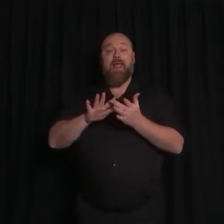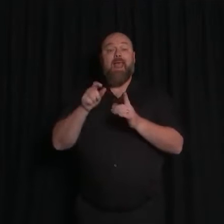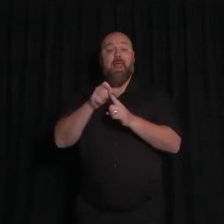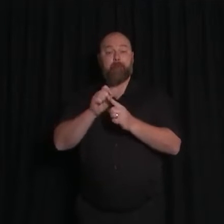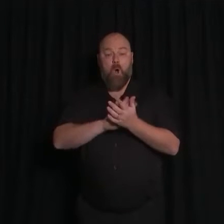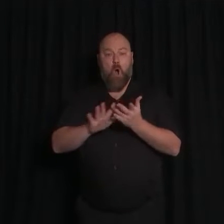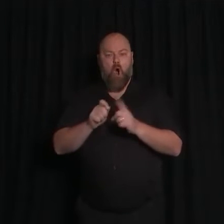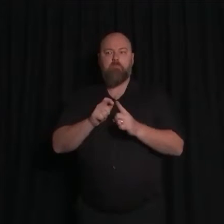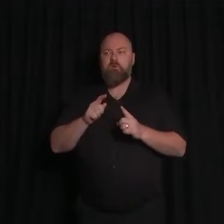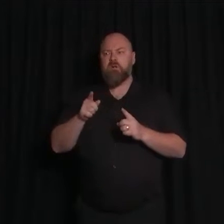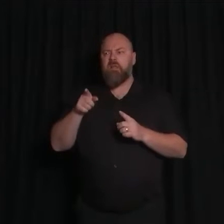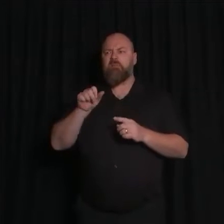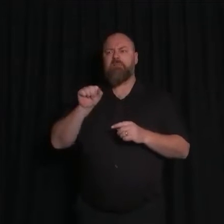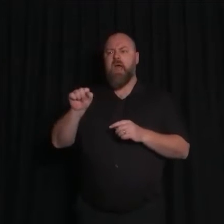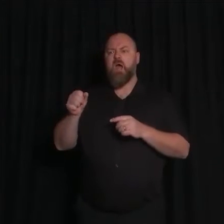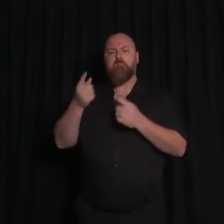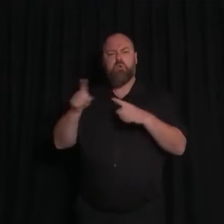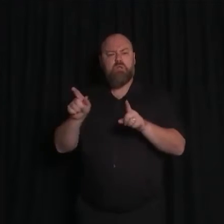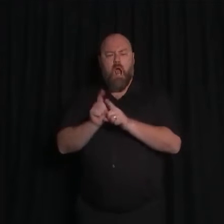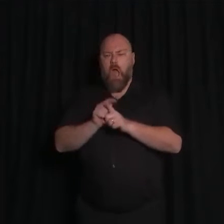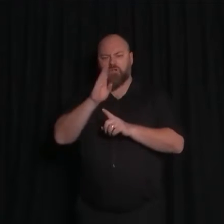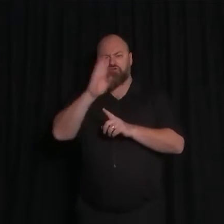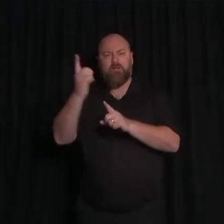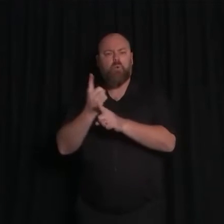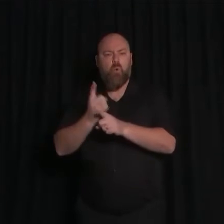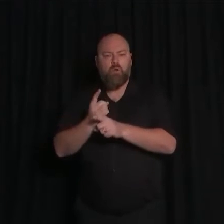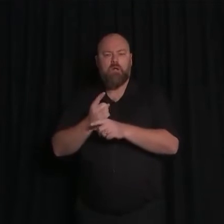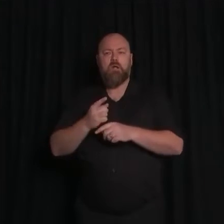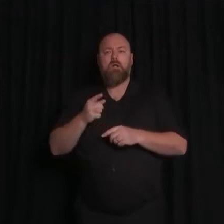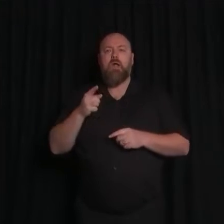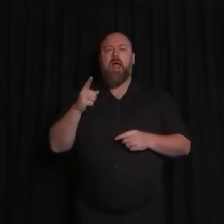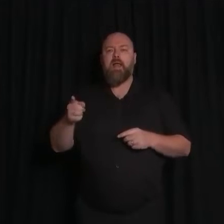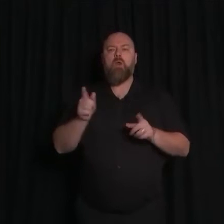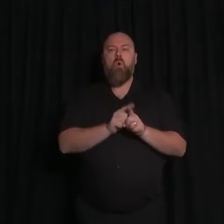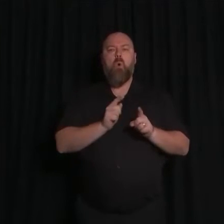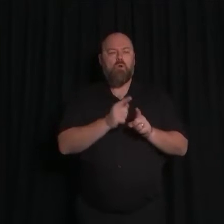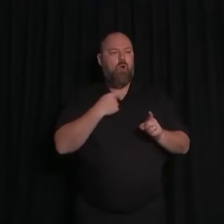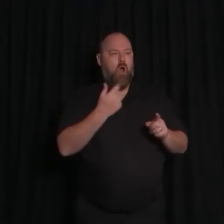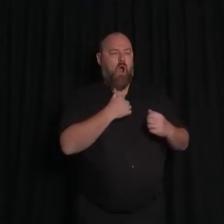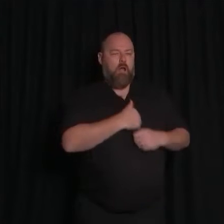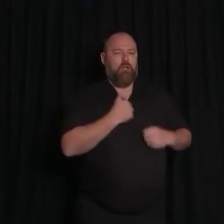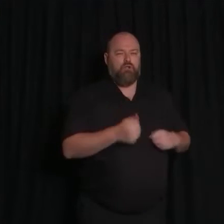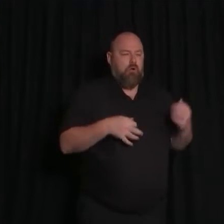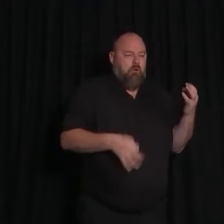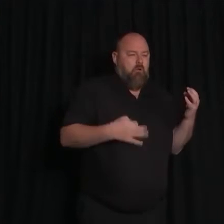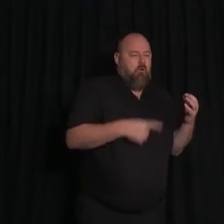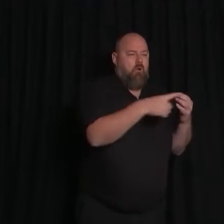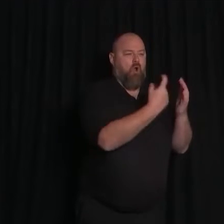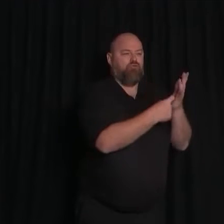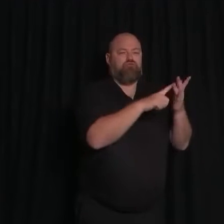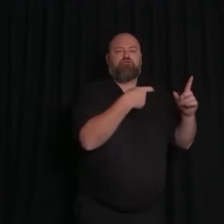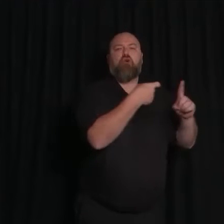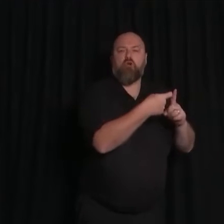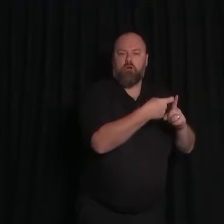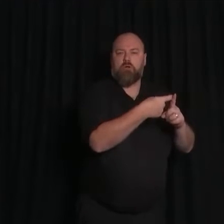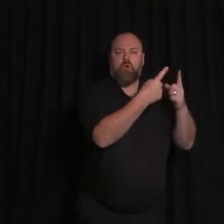loved and the, repetitive riffing of rock music that I loved. So merging those